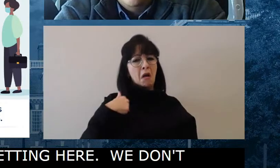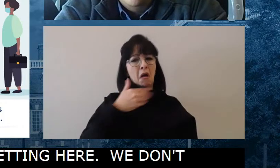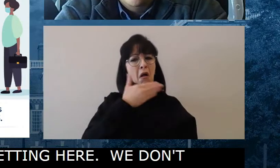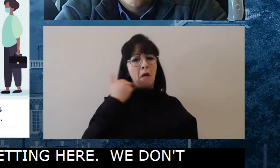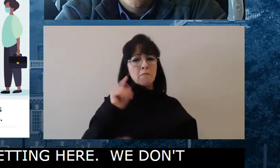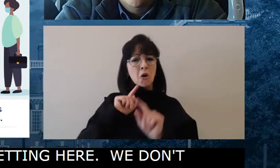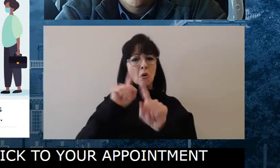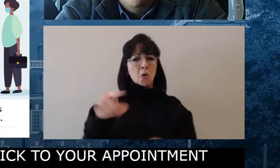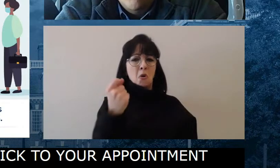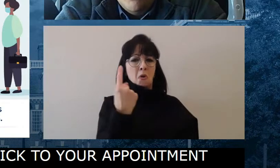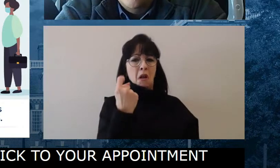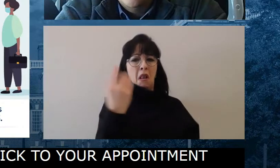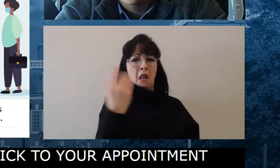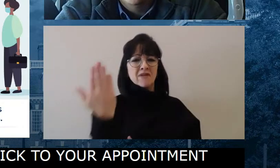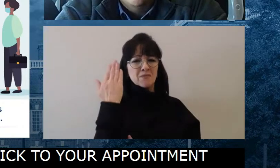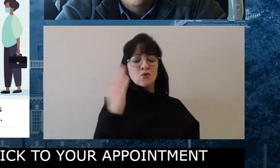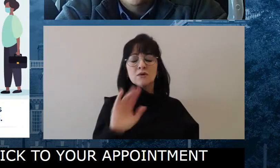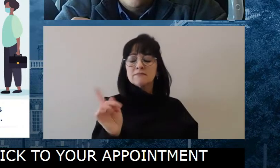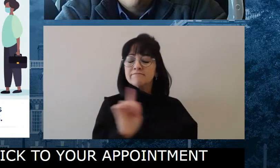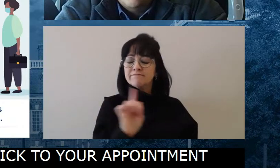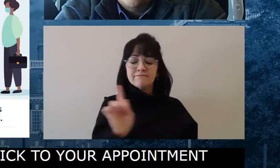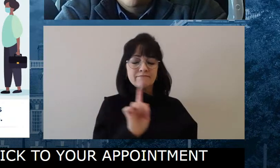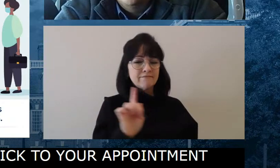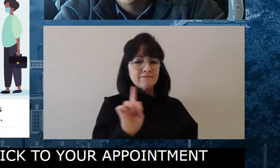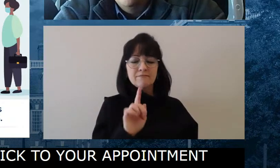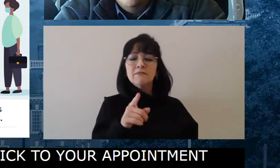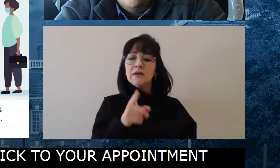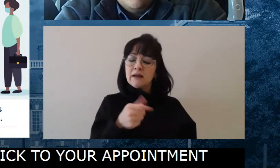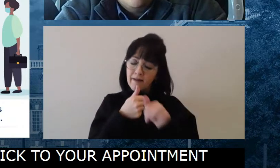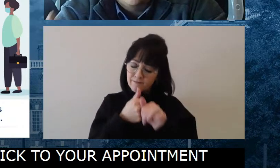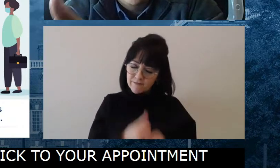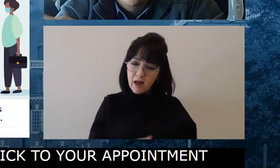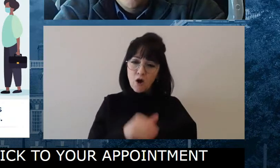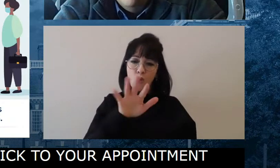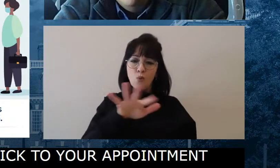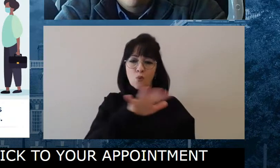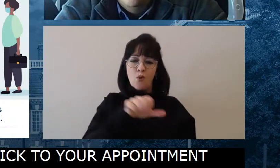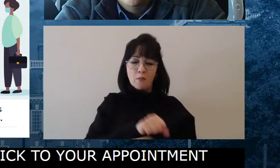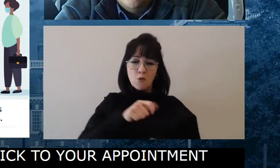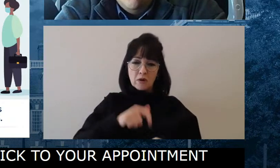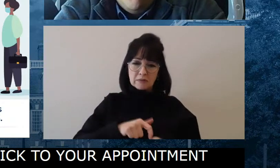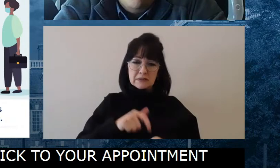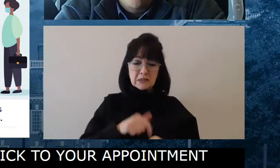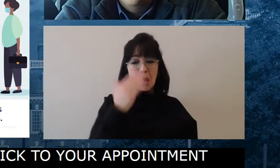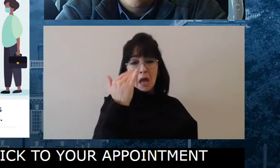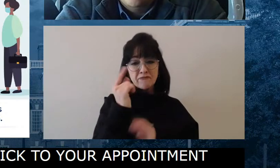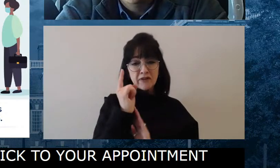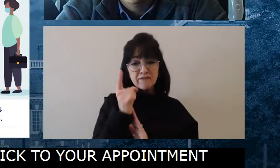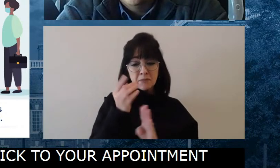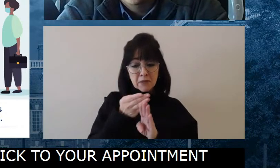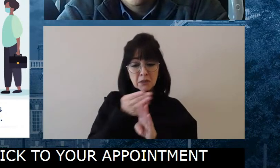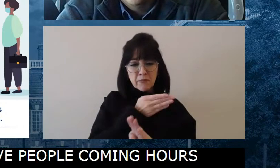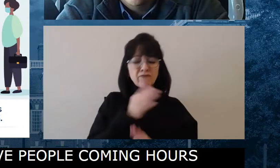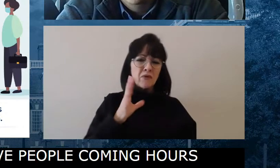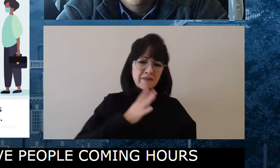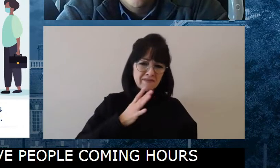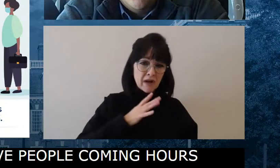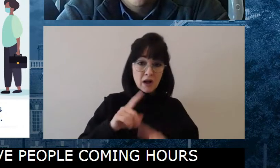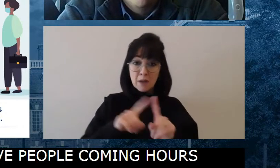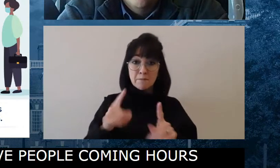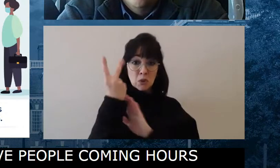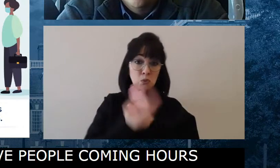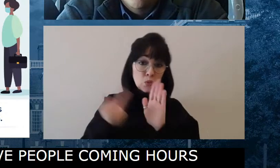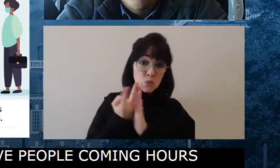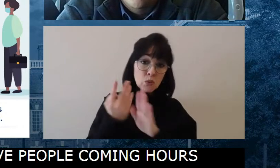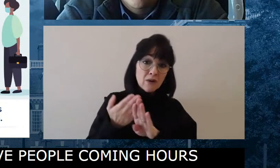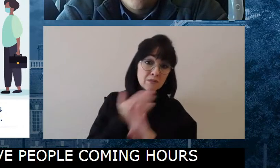around that time that your scheduled appointment is, that's what's going to make this operation run the smoothest, not just for you, but for those in front of you and behind you is their schedule as